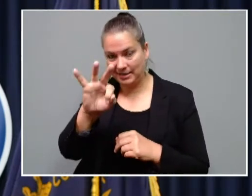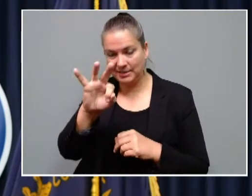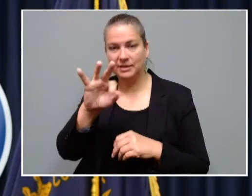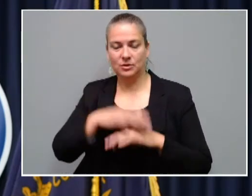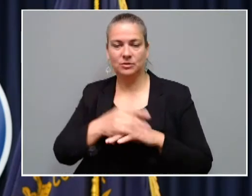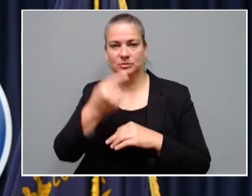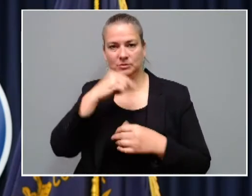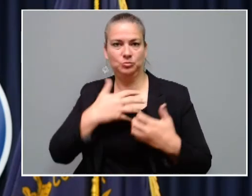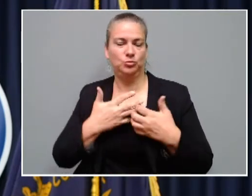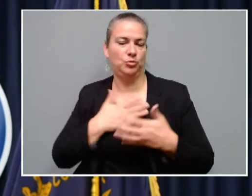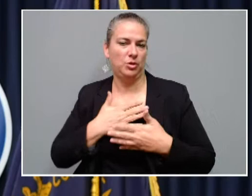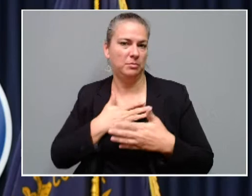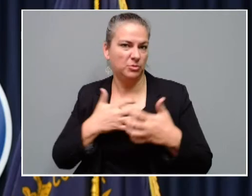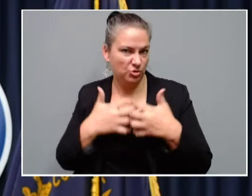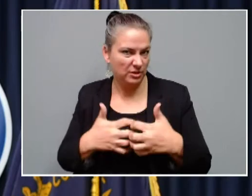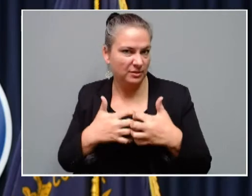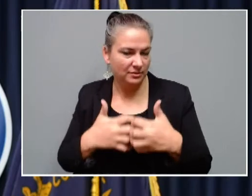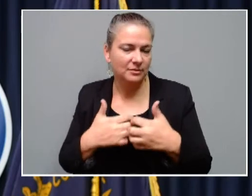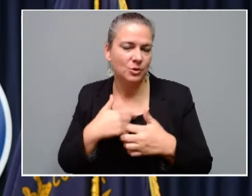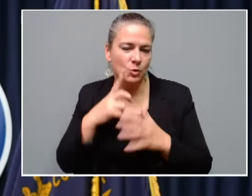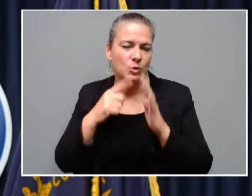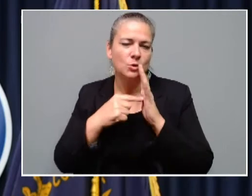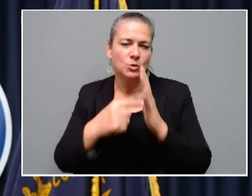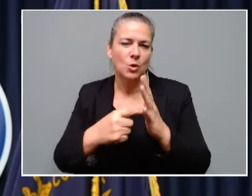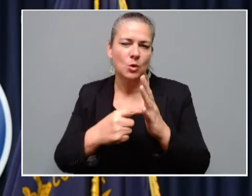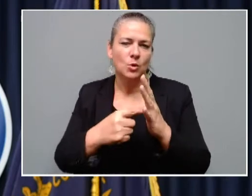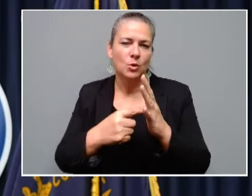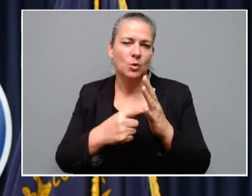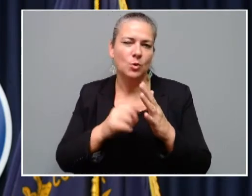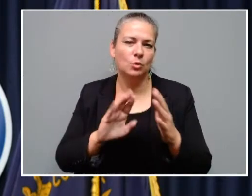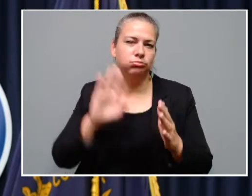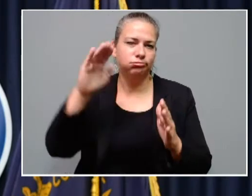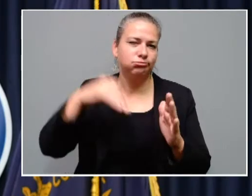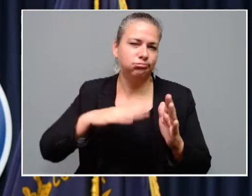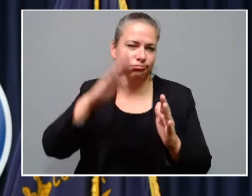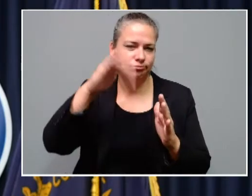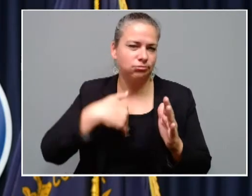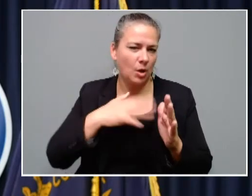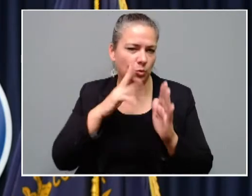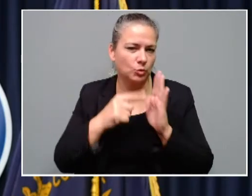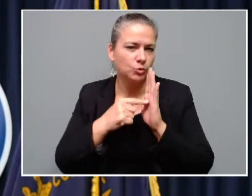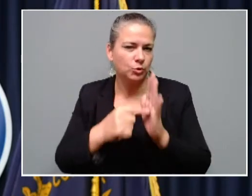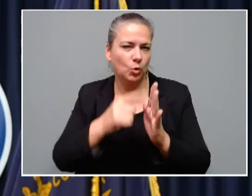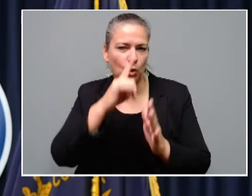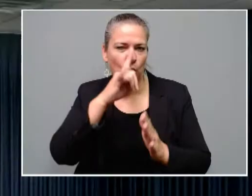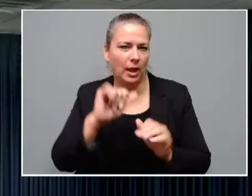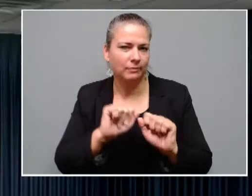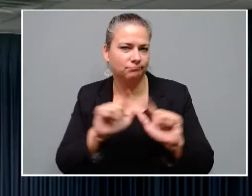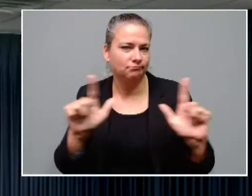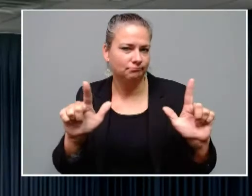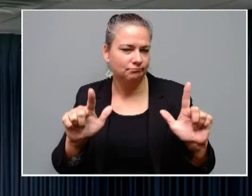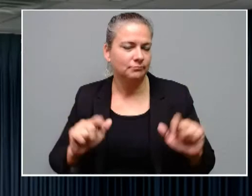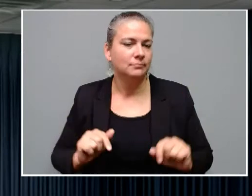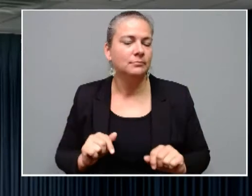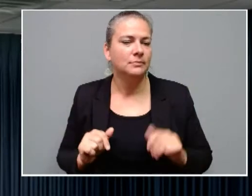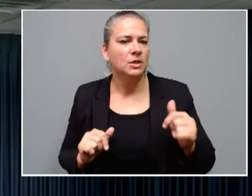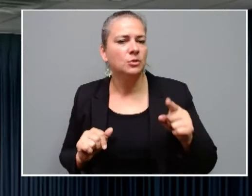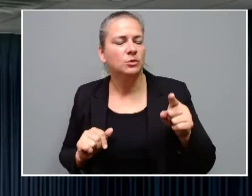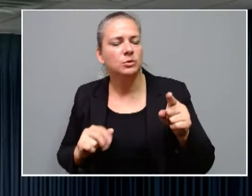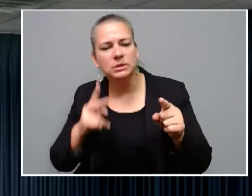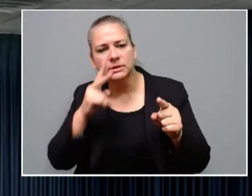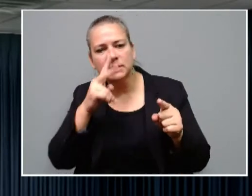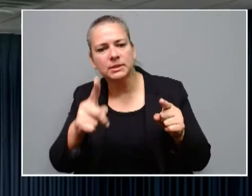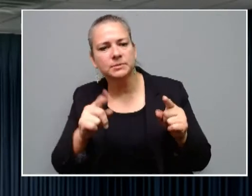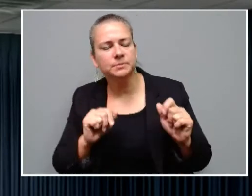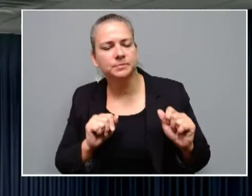ventilator. We'll show you how all these trends are moving in the right direction. Let's start with our stair stepper on